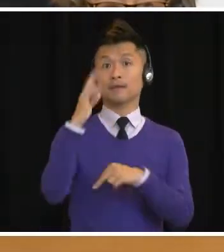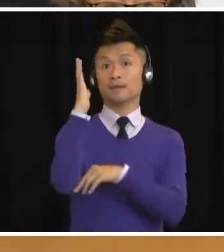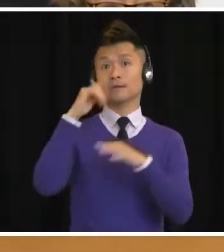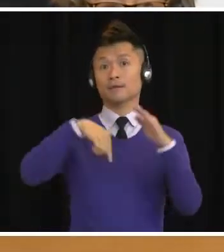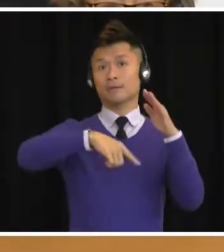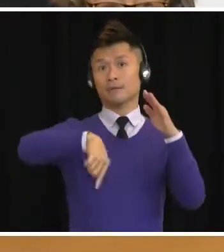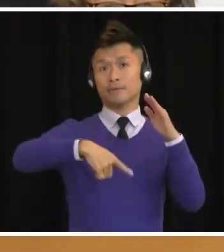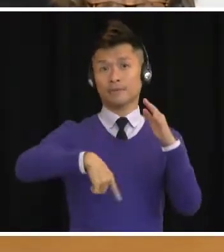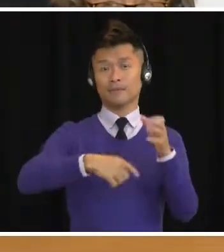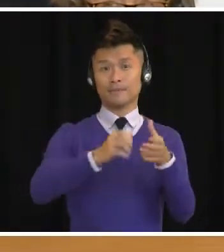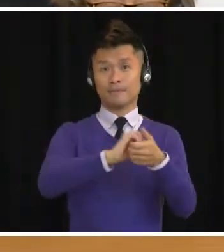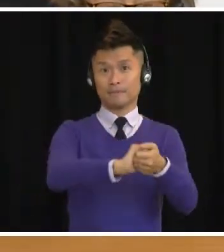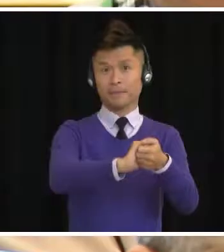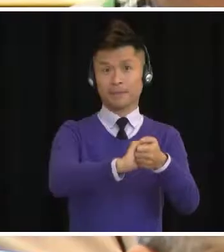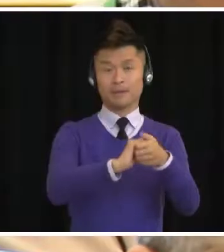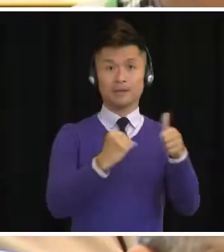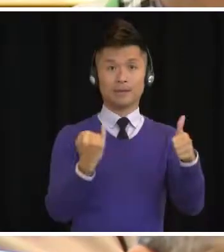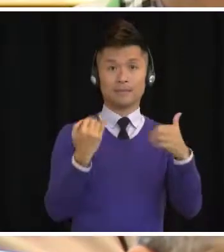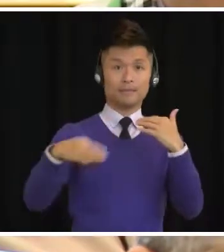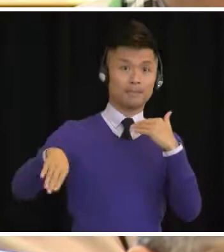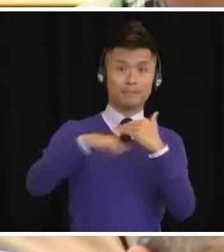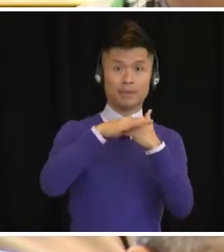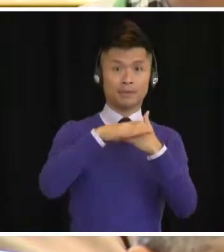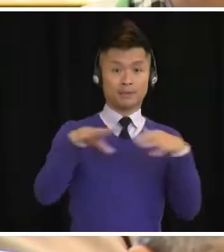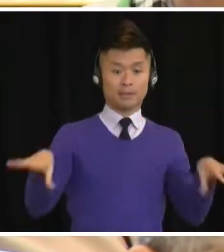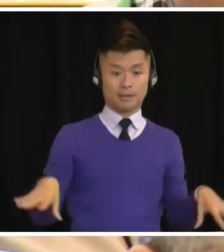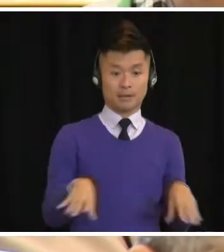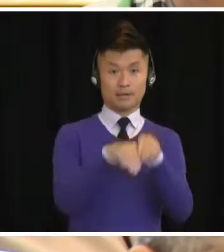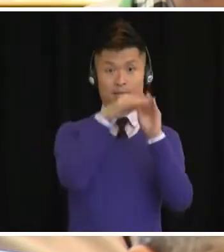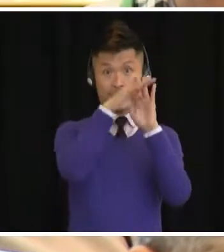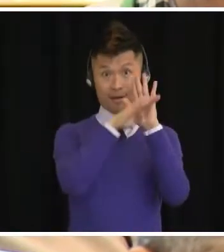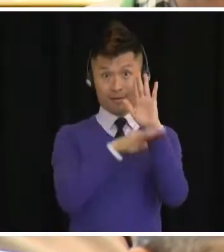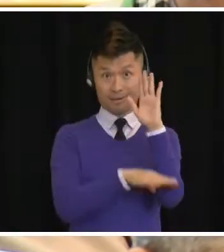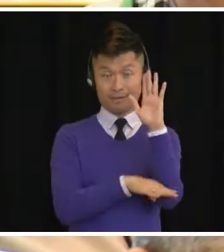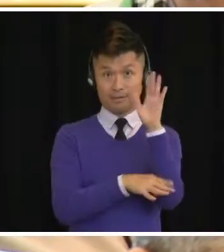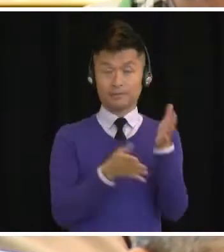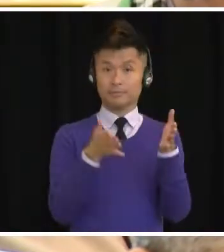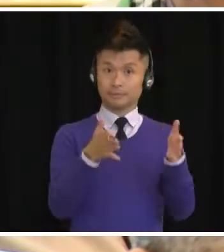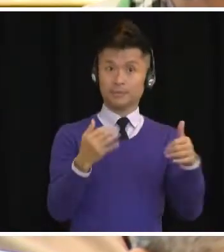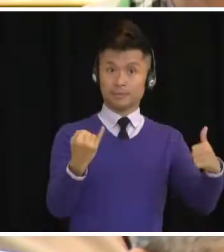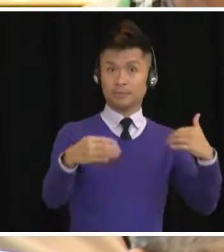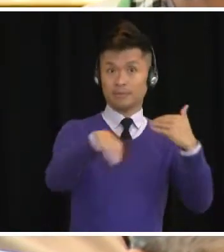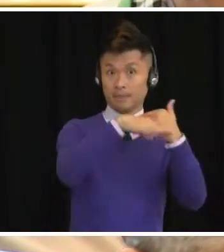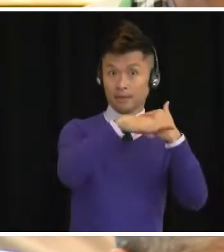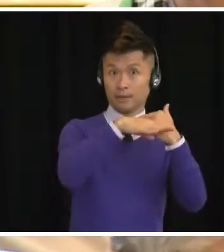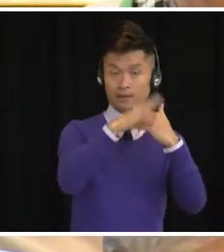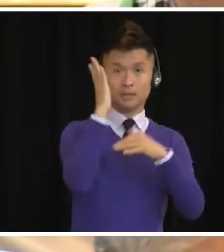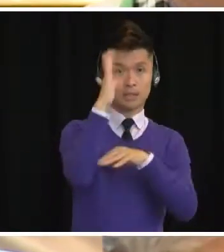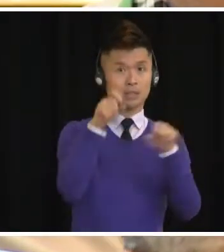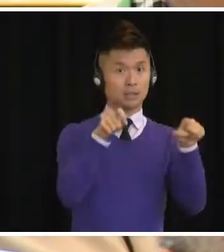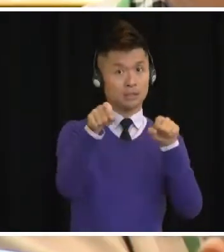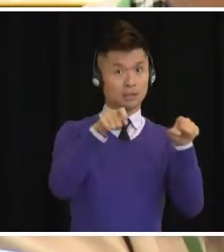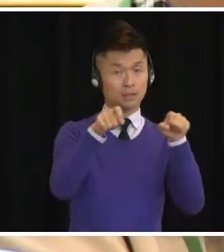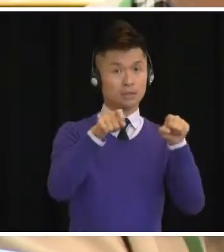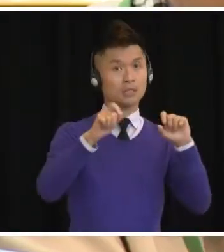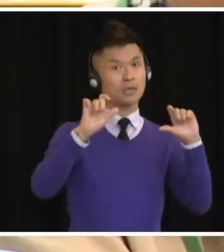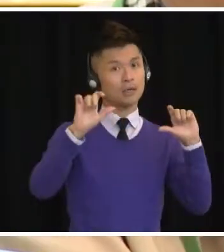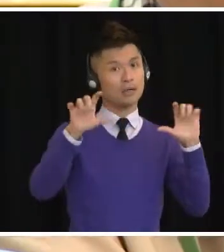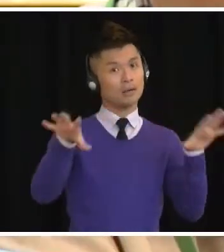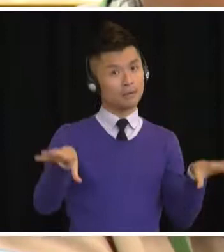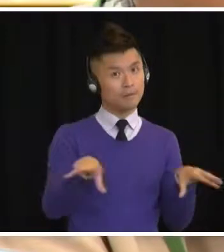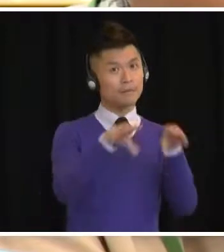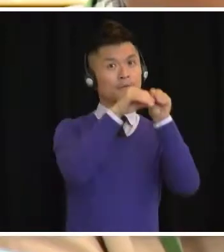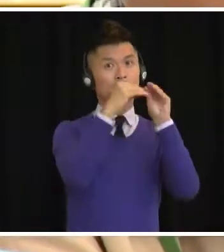change met the spirits of the two covenants and CEDAW. And in the gender